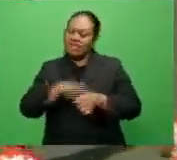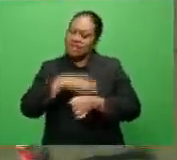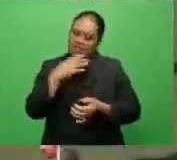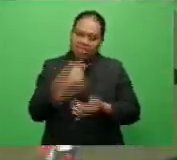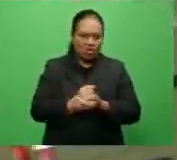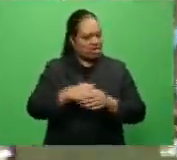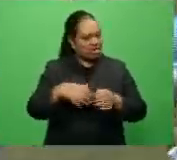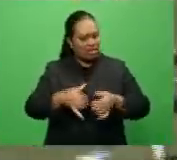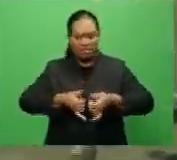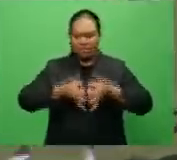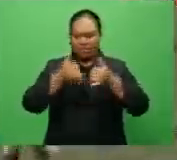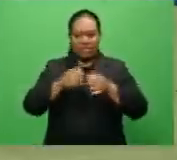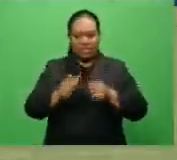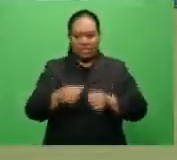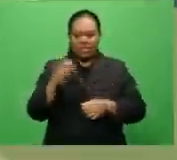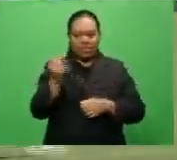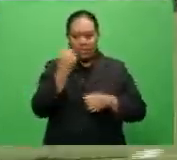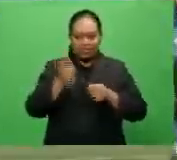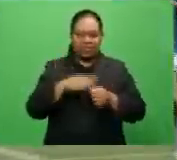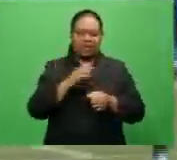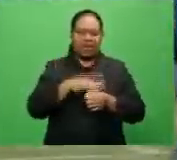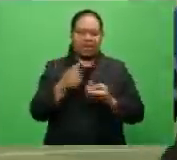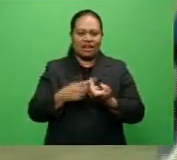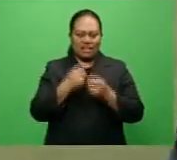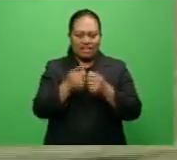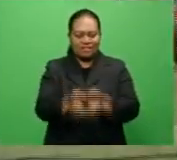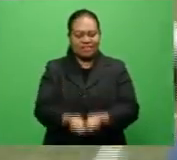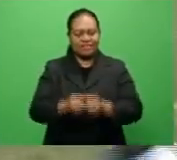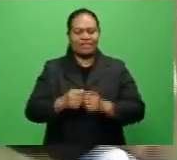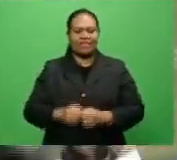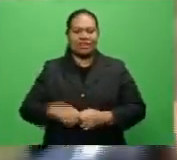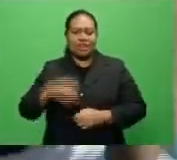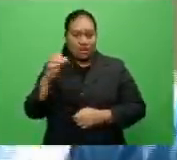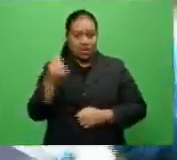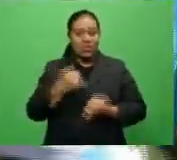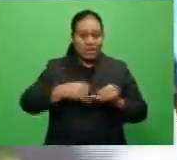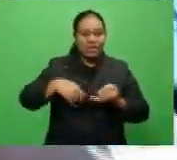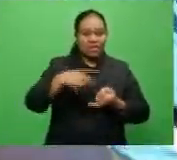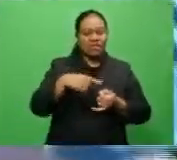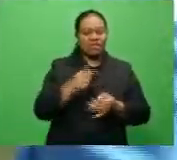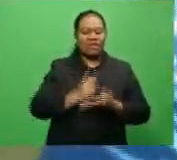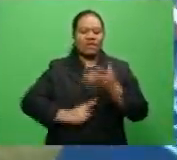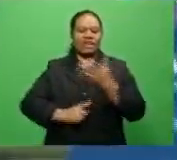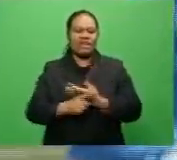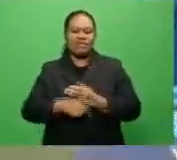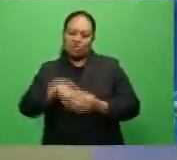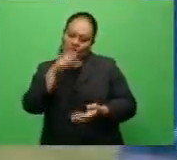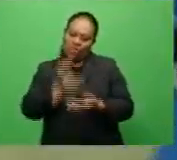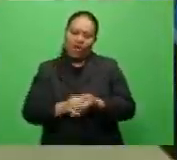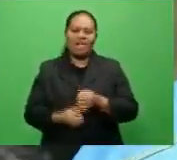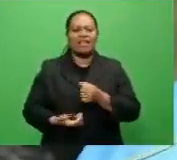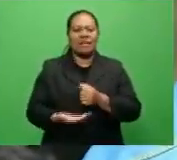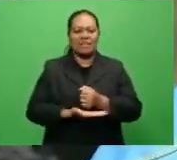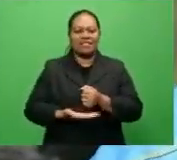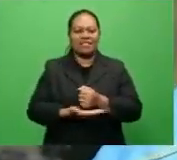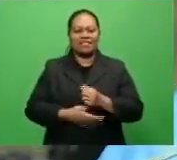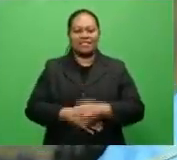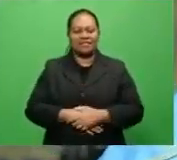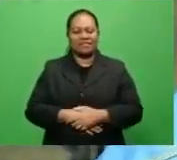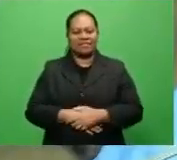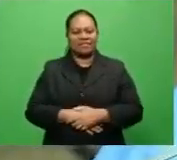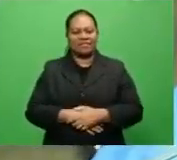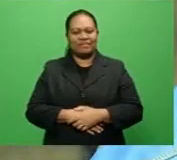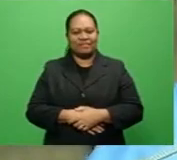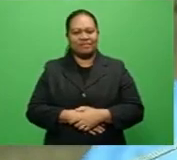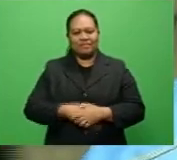another try. The key to the win for the Suva side was getting the basics right. Last week's game